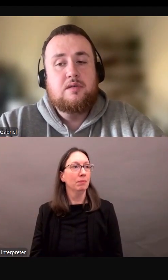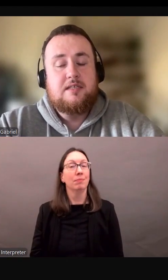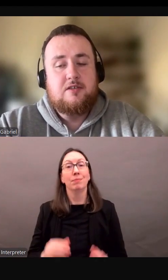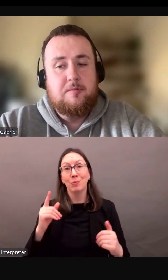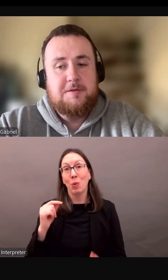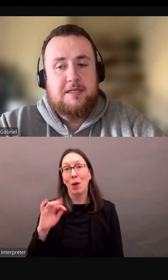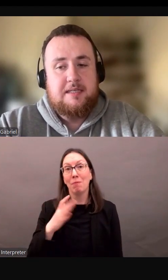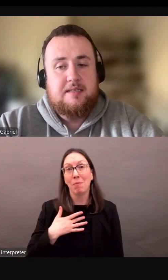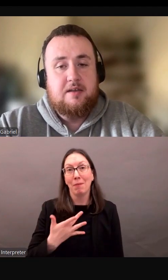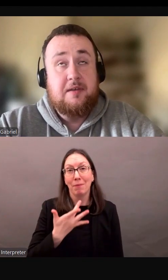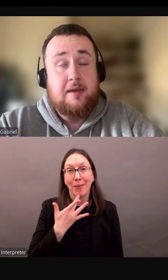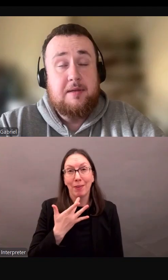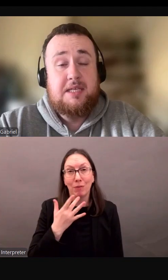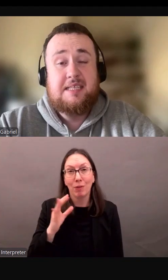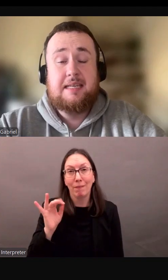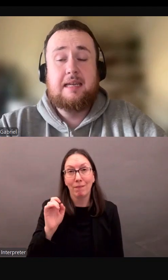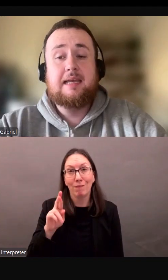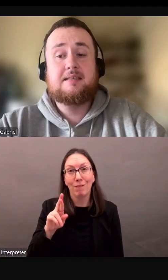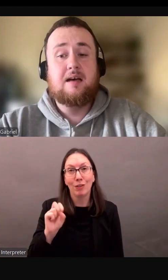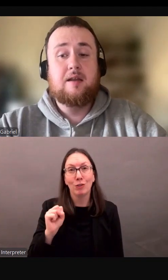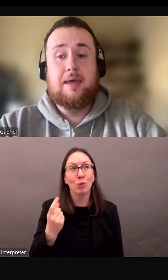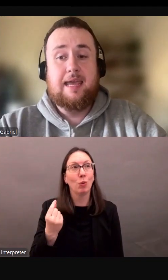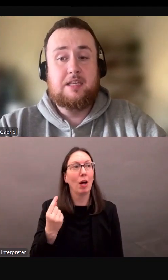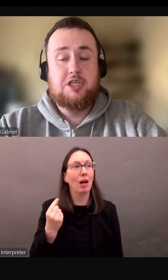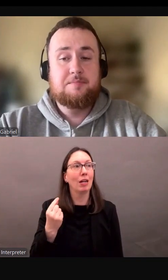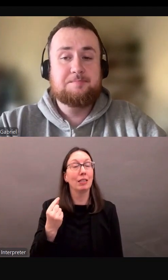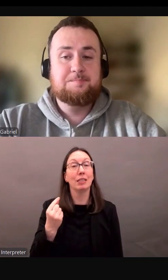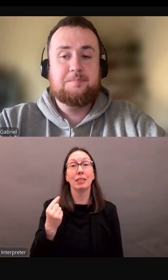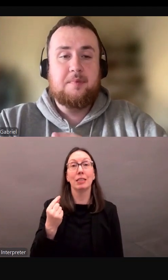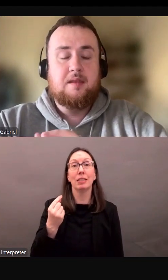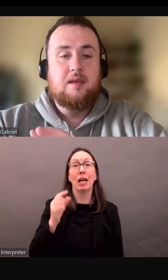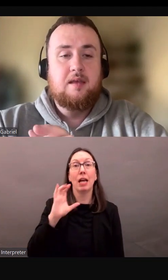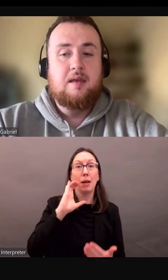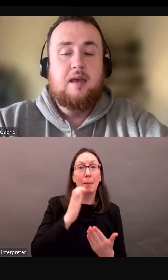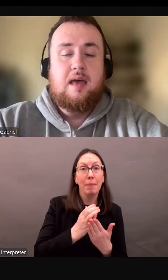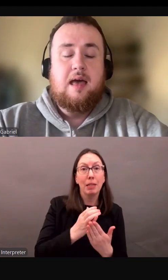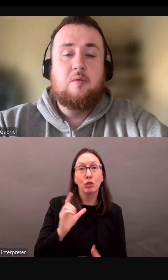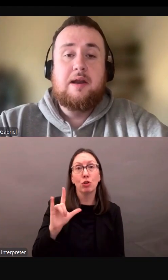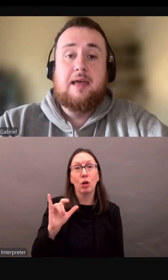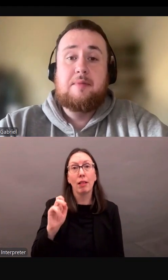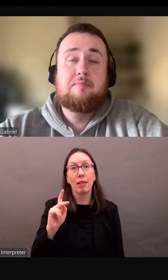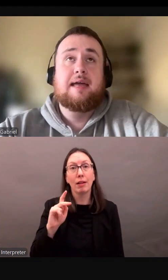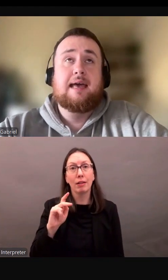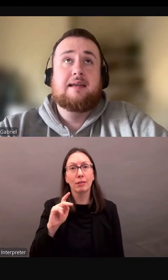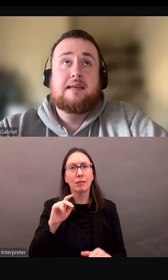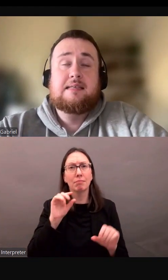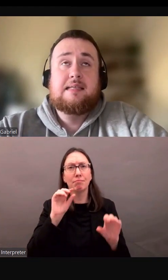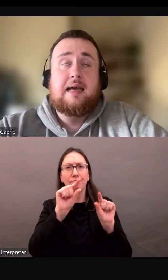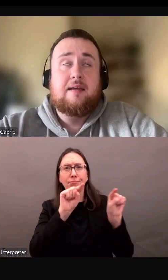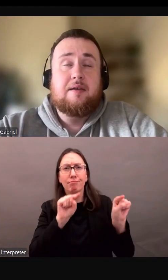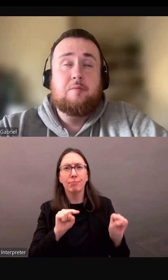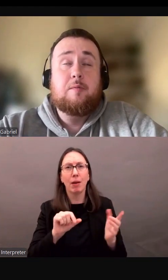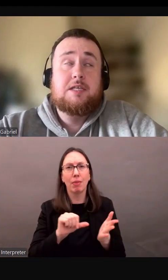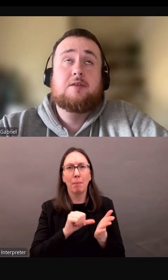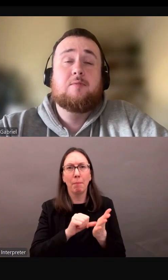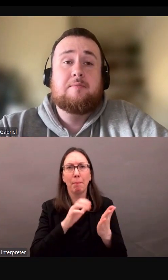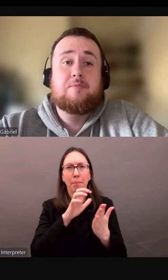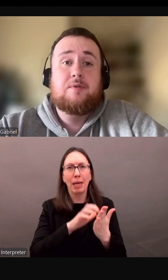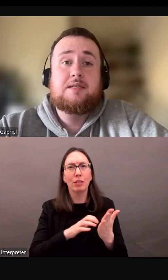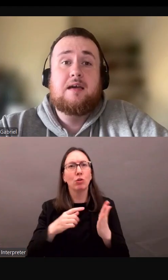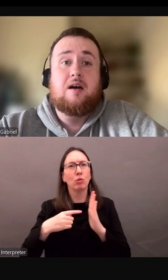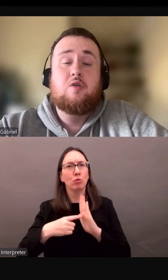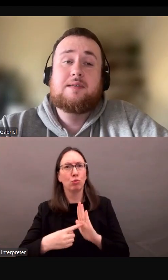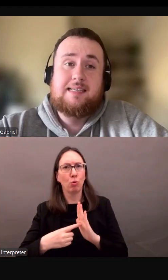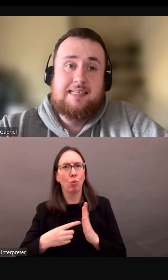show descriptions of images and links on a page. And what I mean by that is that we wish the web